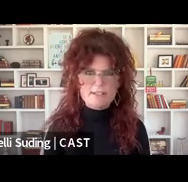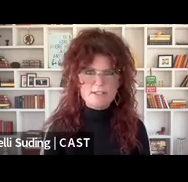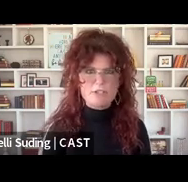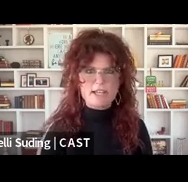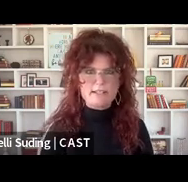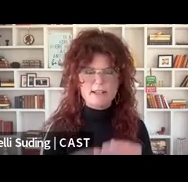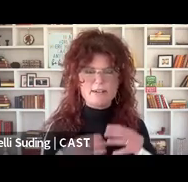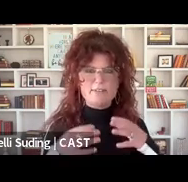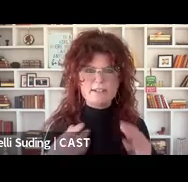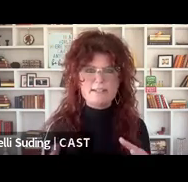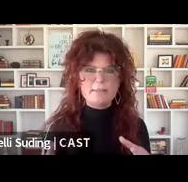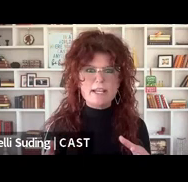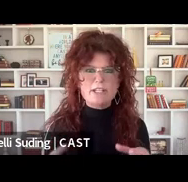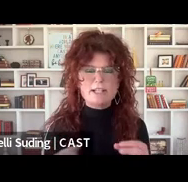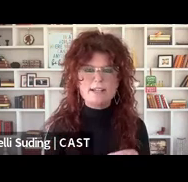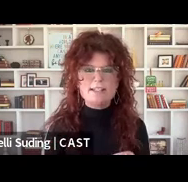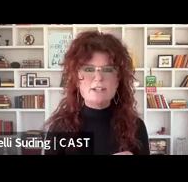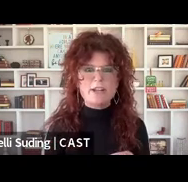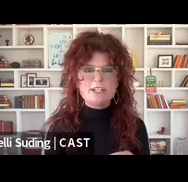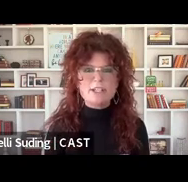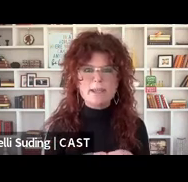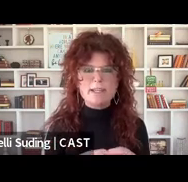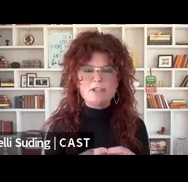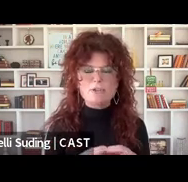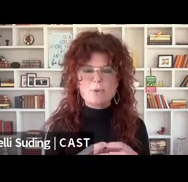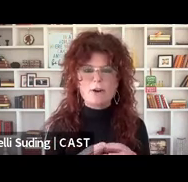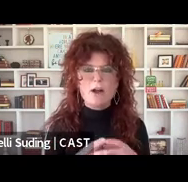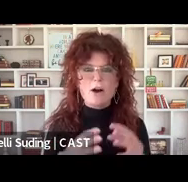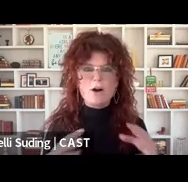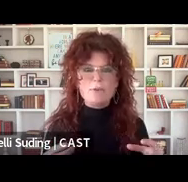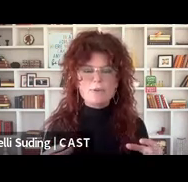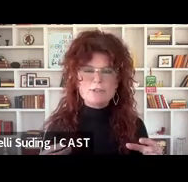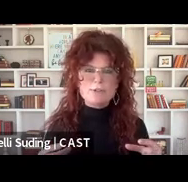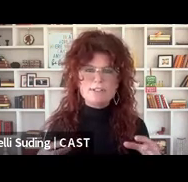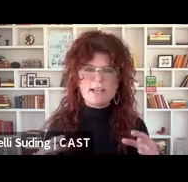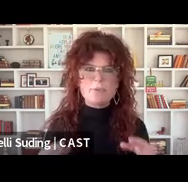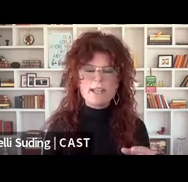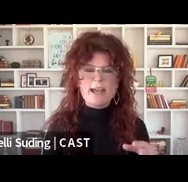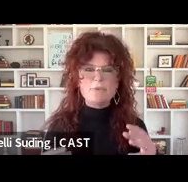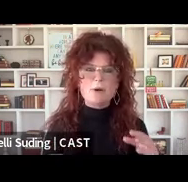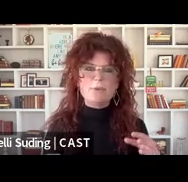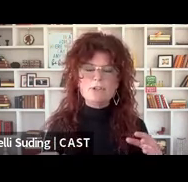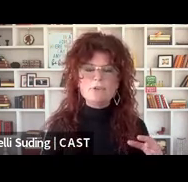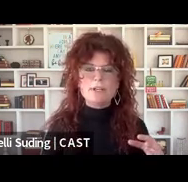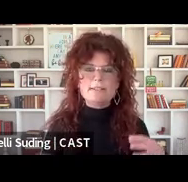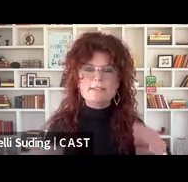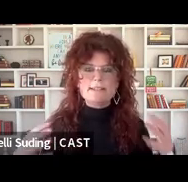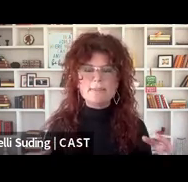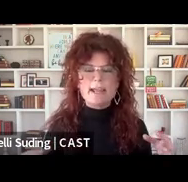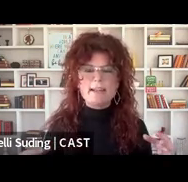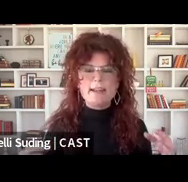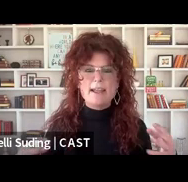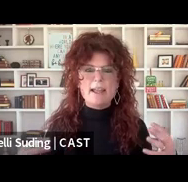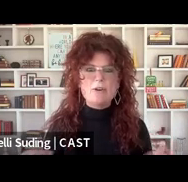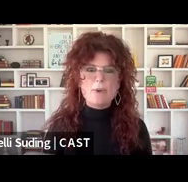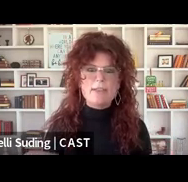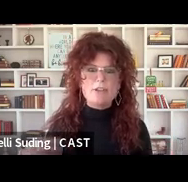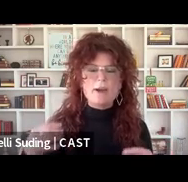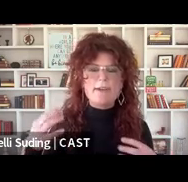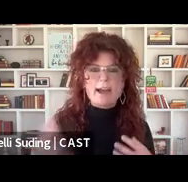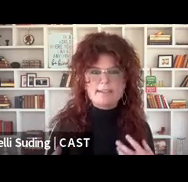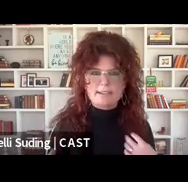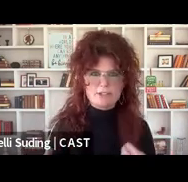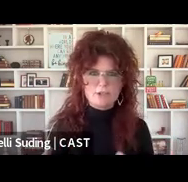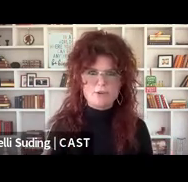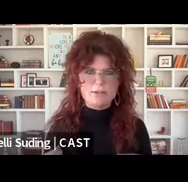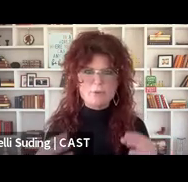technical assistance, which that's a lot of the dissemination, content creation, and making sure all the resources that we have and what we're doing is disseminated in a way that